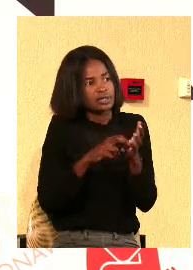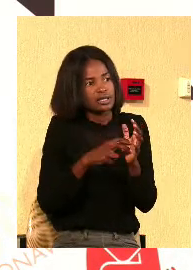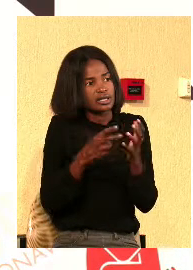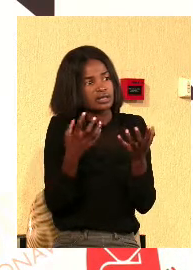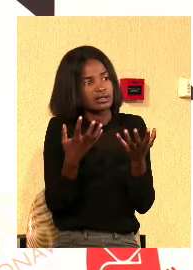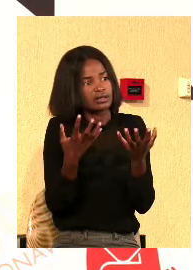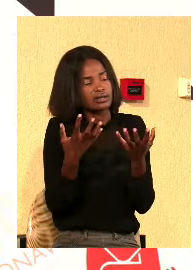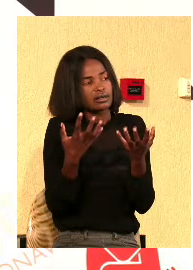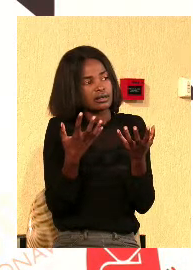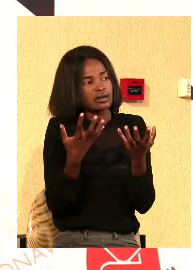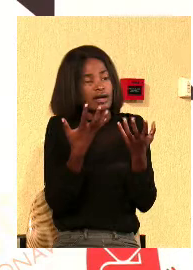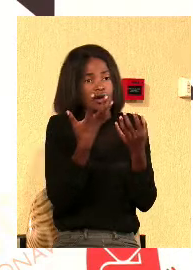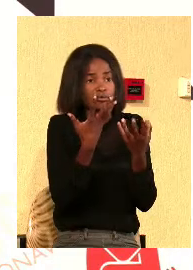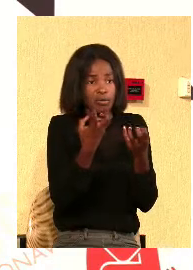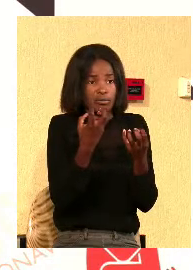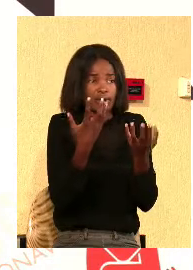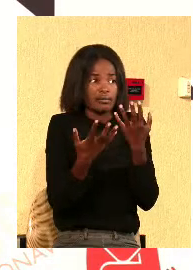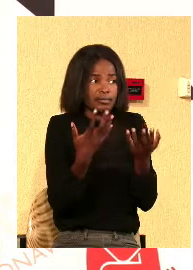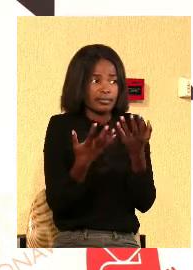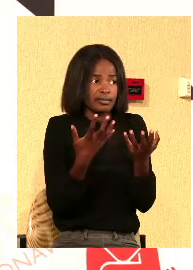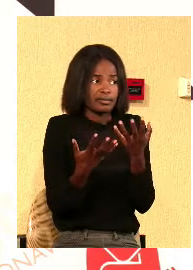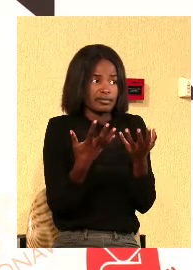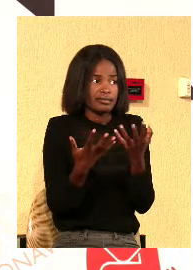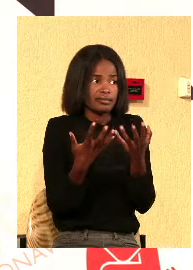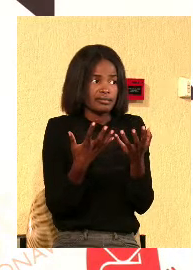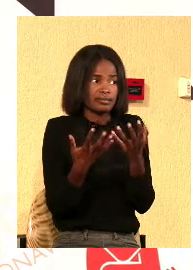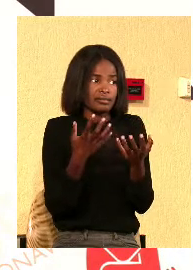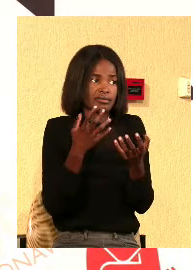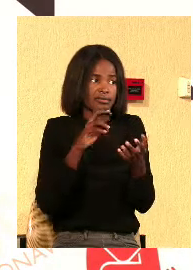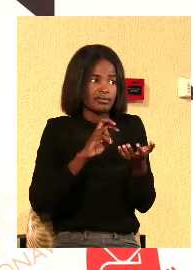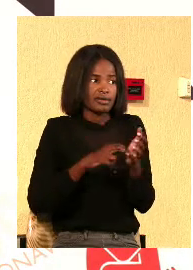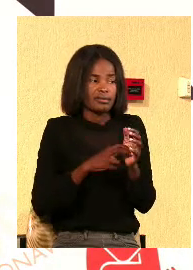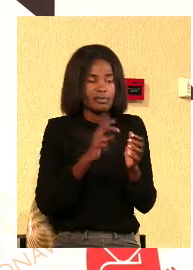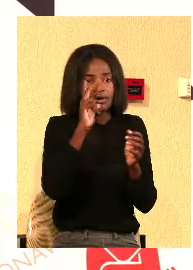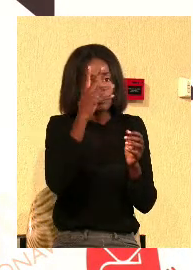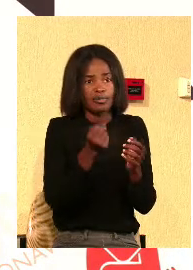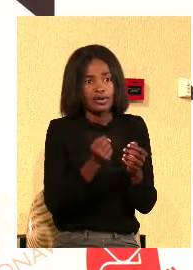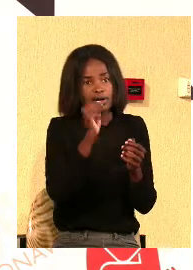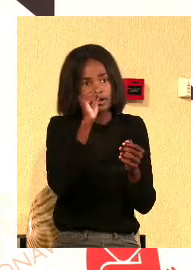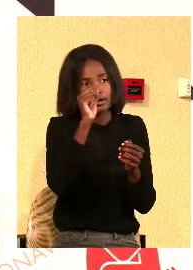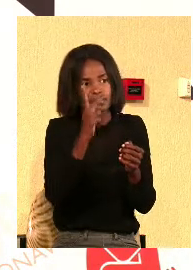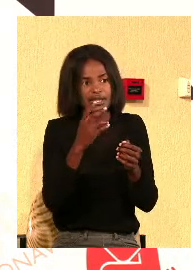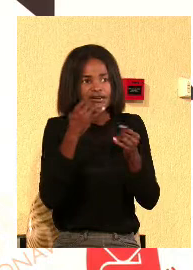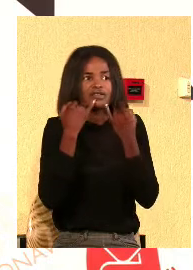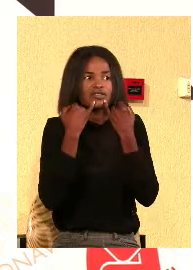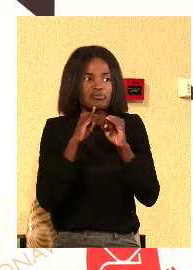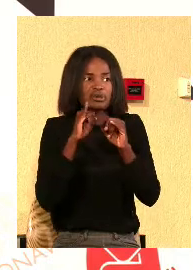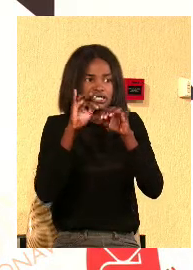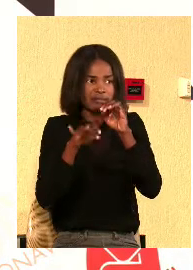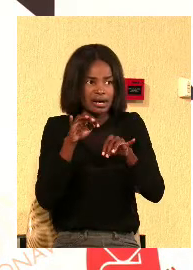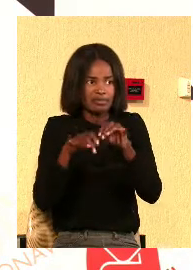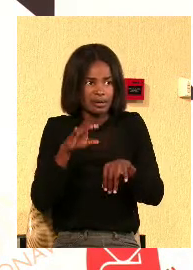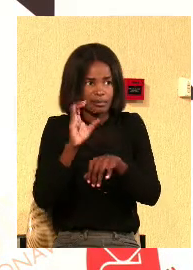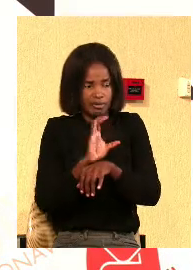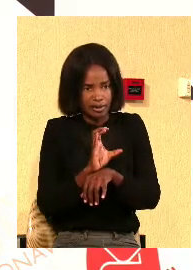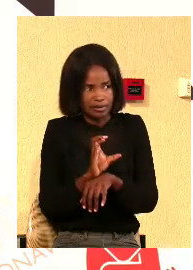are personnel which are non-technical, for example, data capturing. There are those who are actually